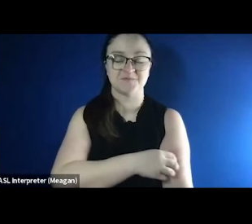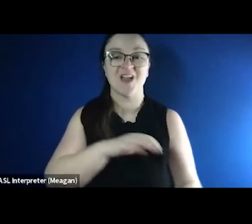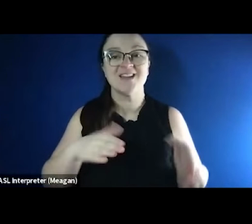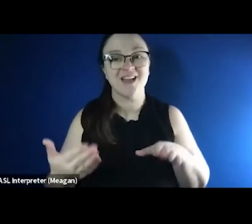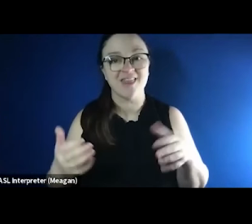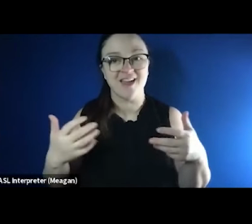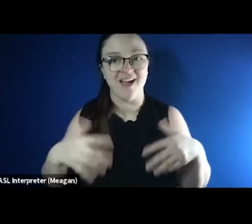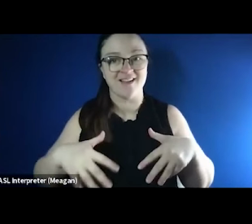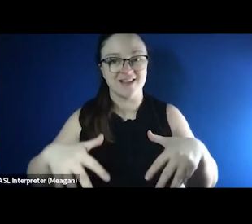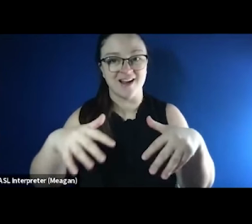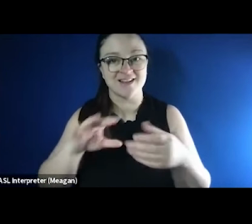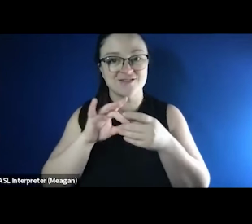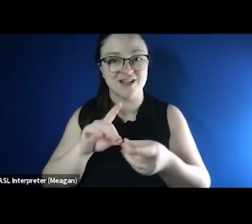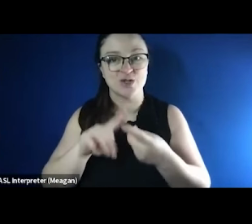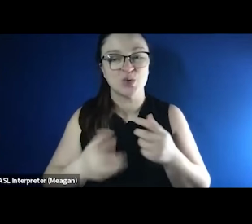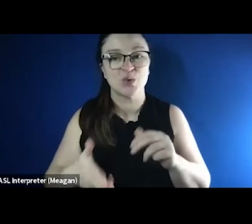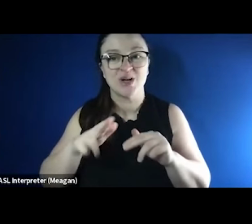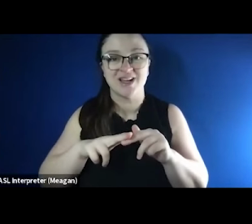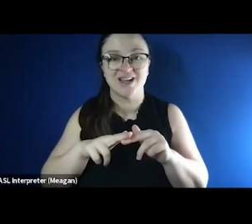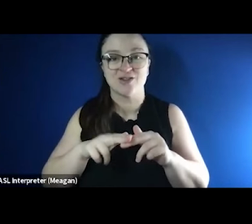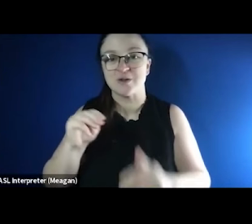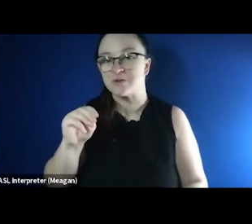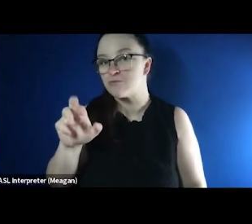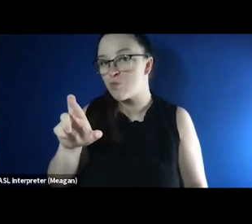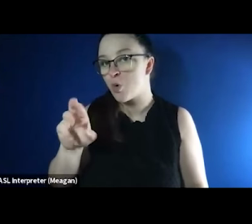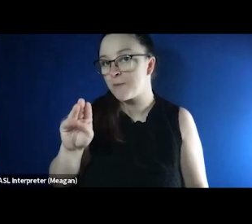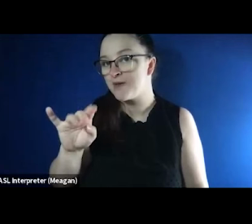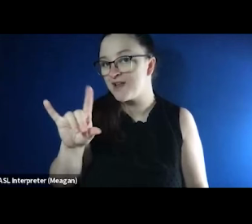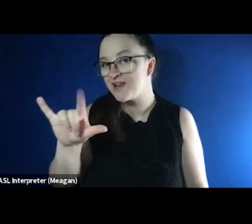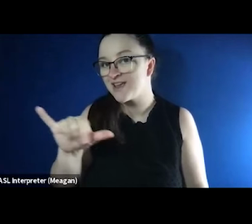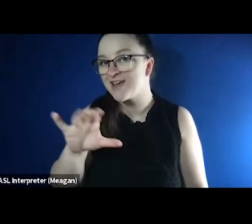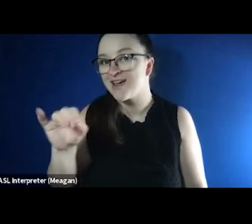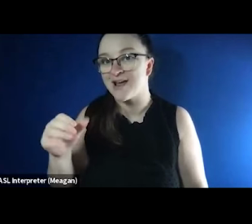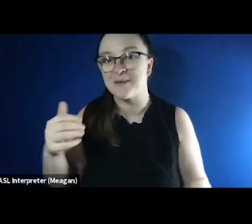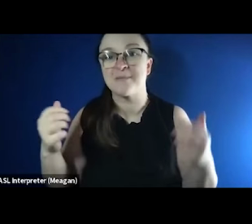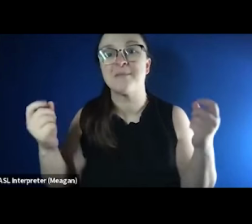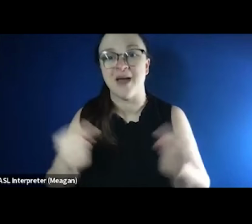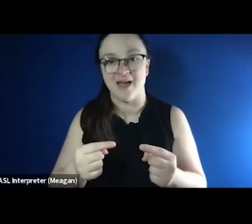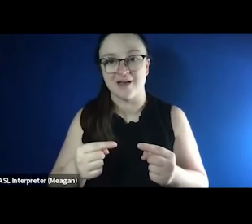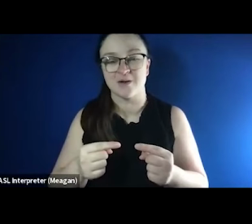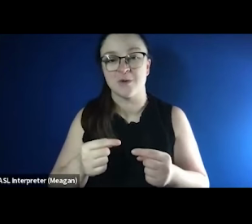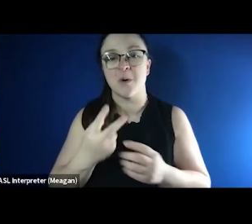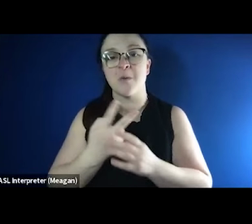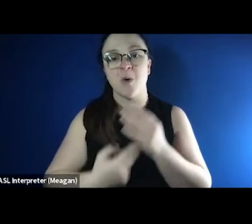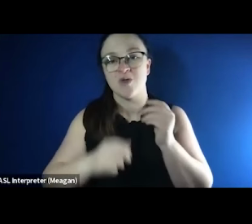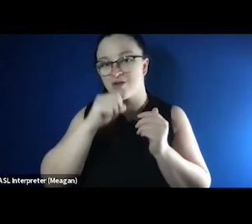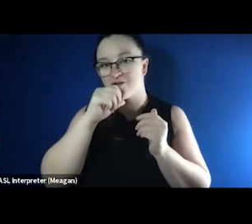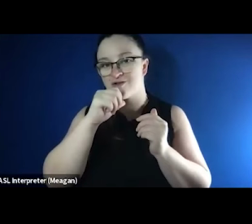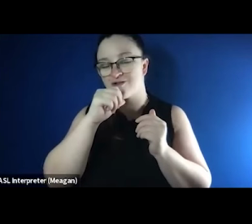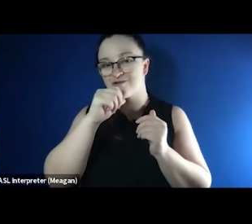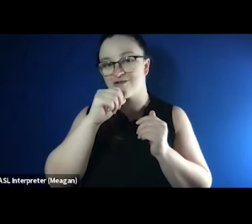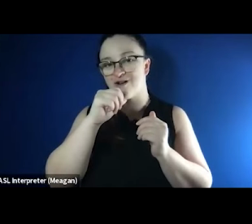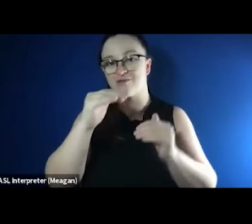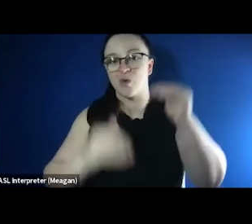linked very closely to increased morbidity as well as pain, both are which are disproportionately represented among older persons